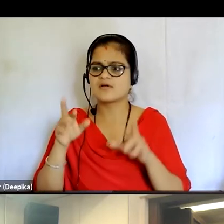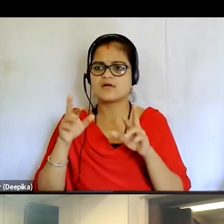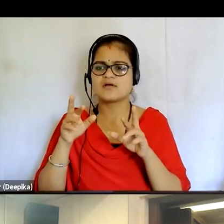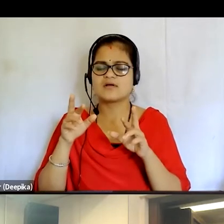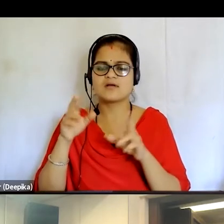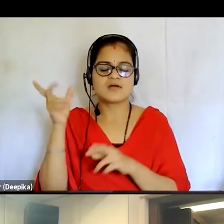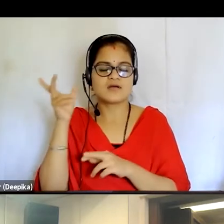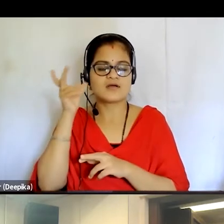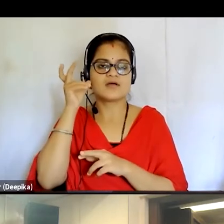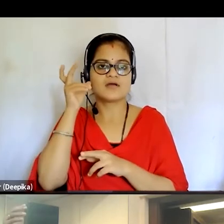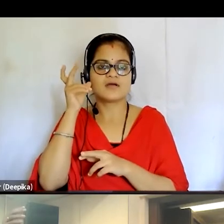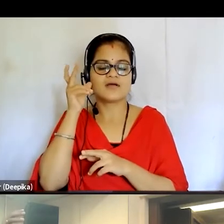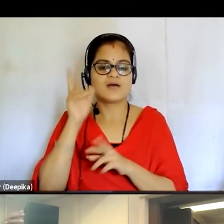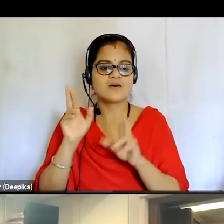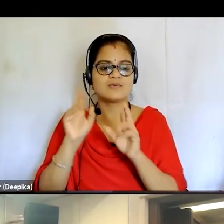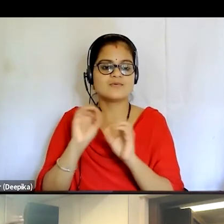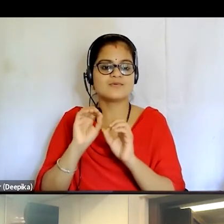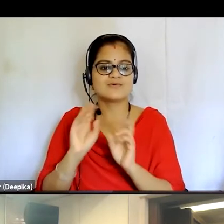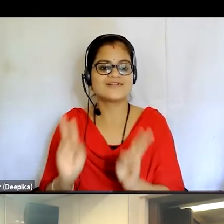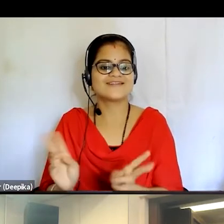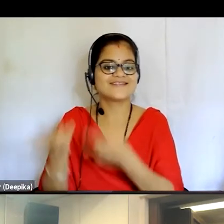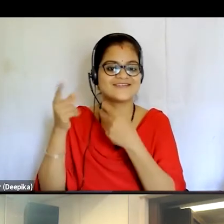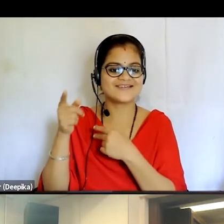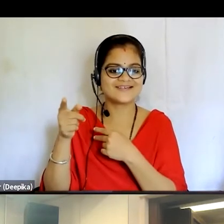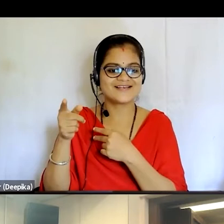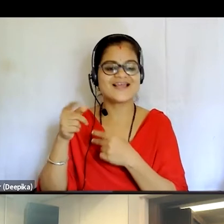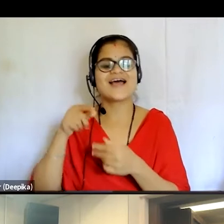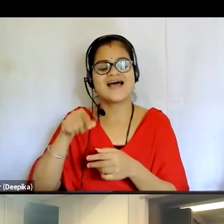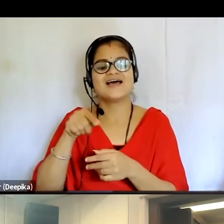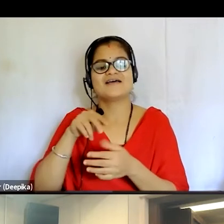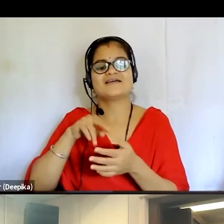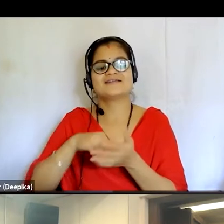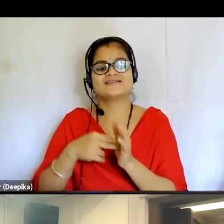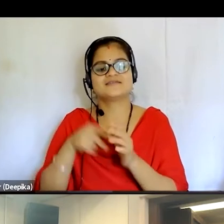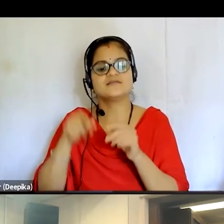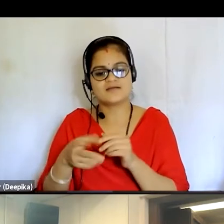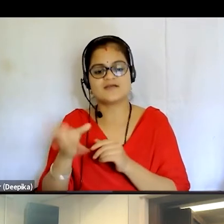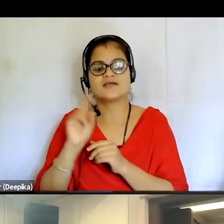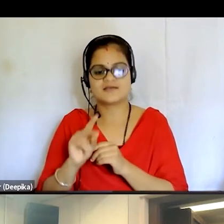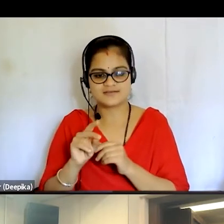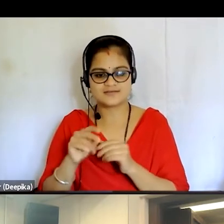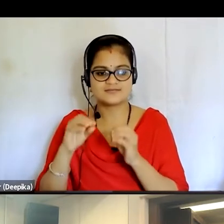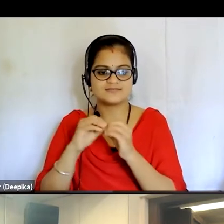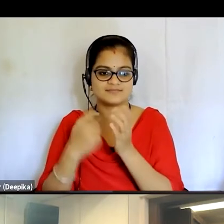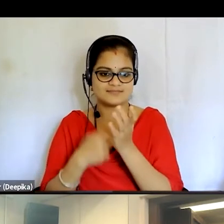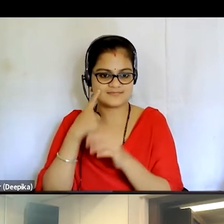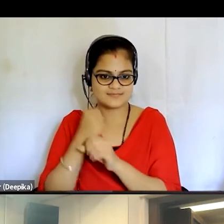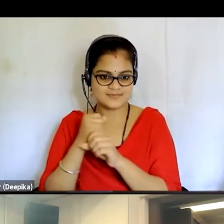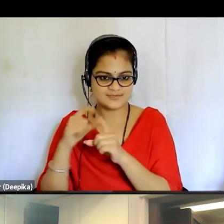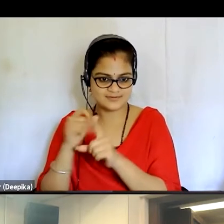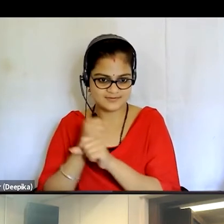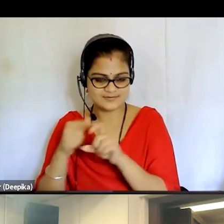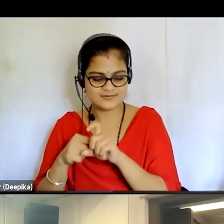ears, and that is called the bridge section. And Yash, can you just play the bridge section?